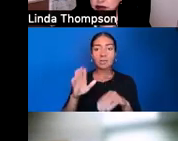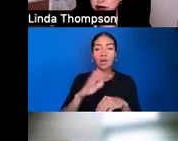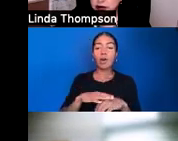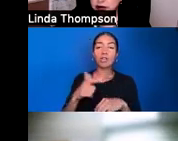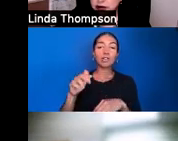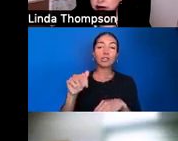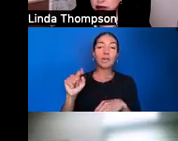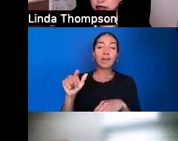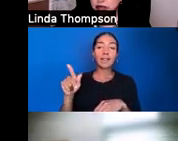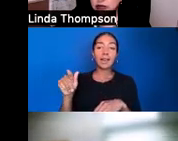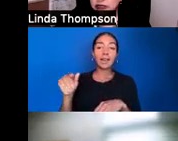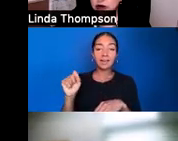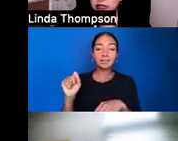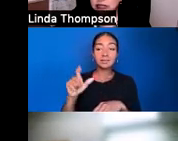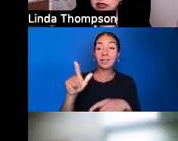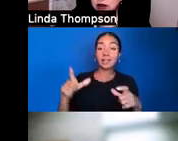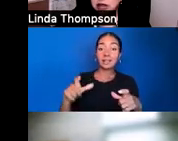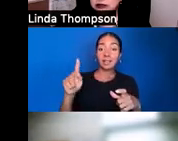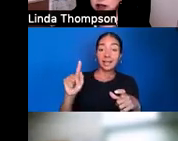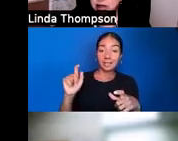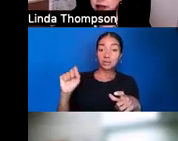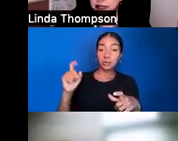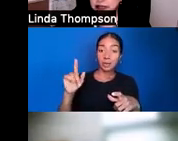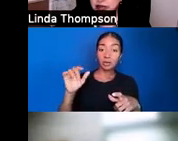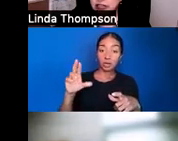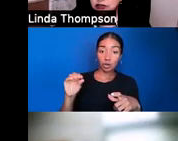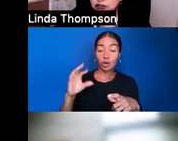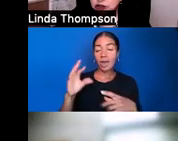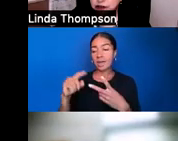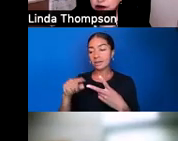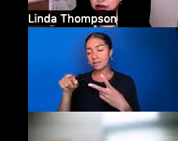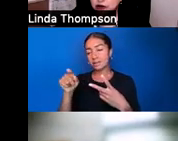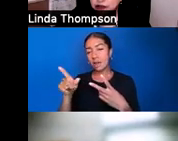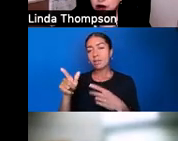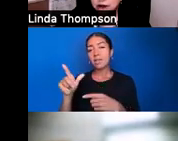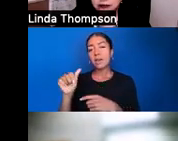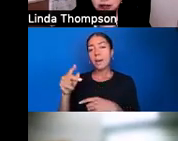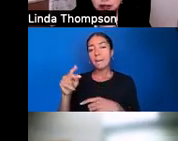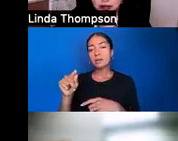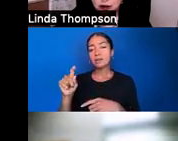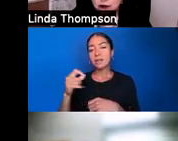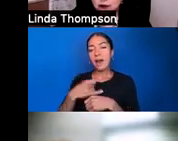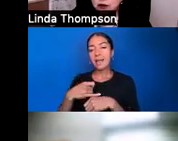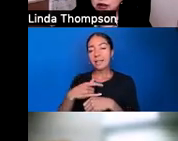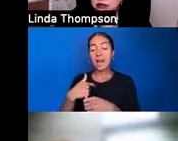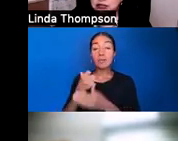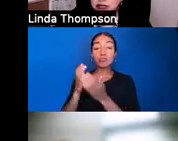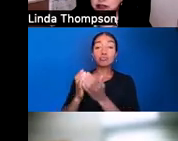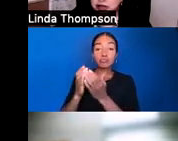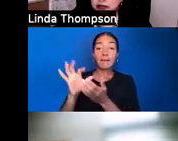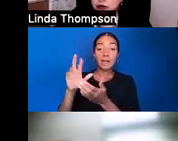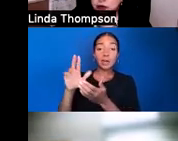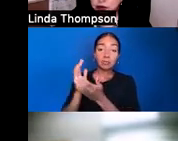Lake Superior and what's known as the Apostle Islands. I took a ferry over there. But when I